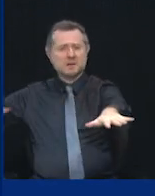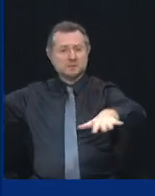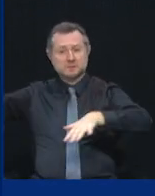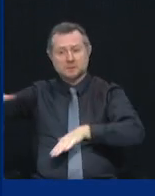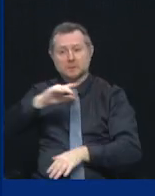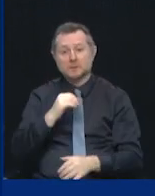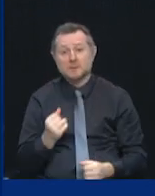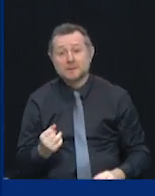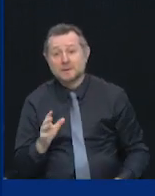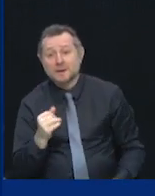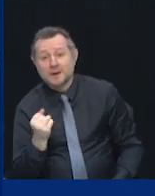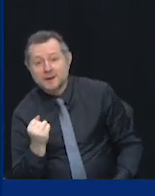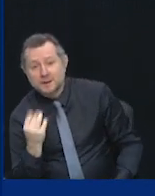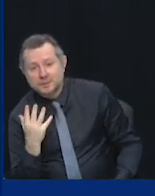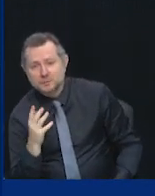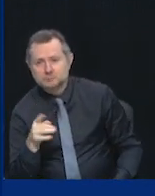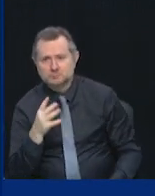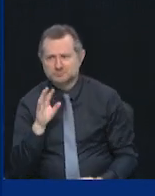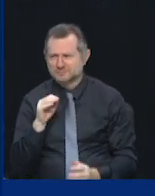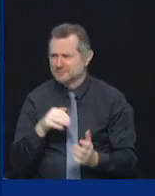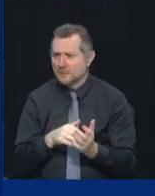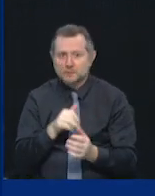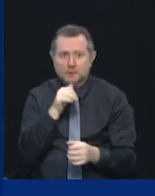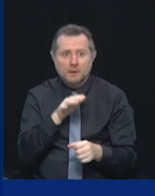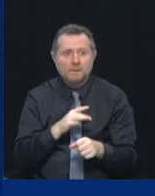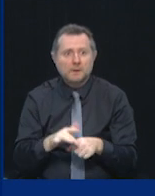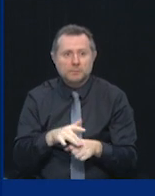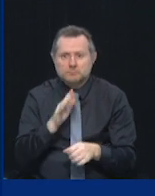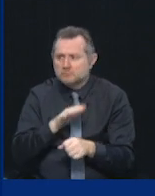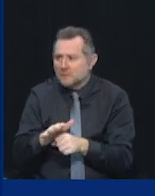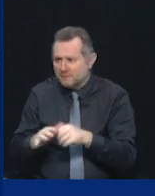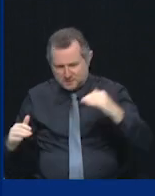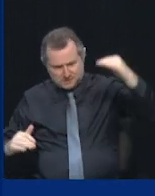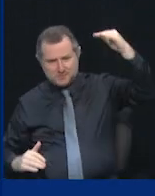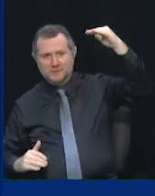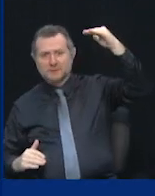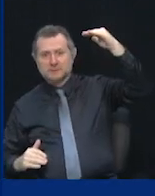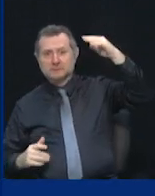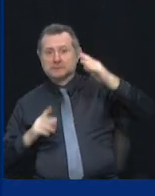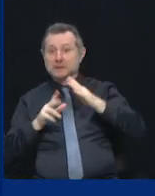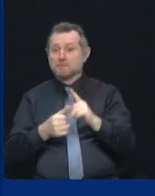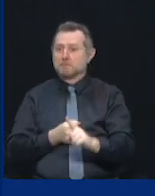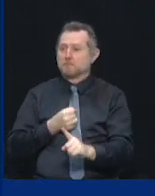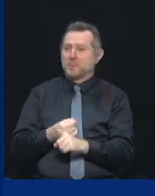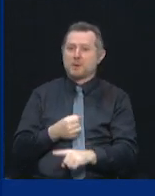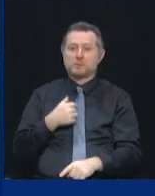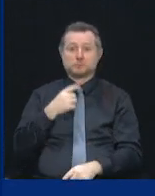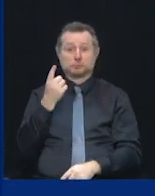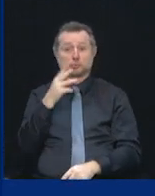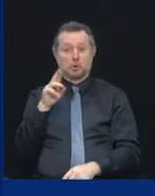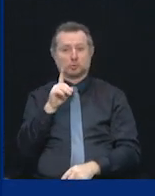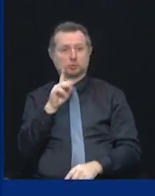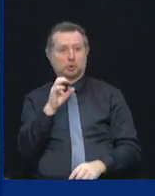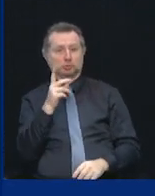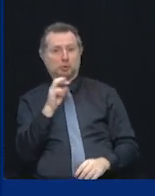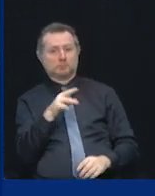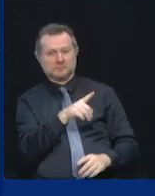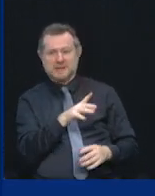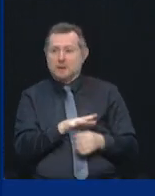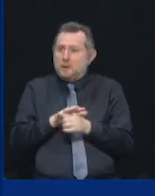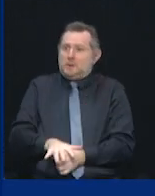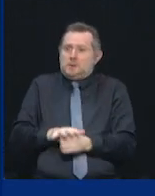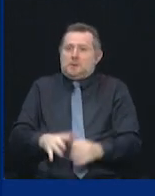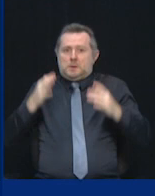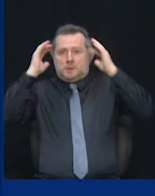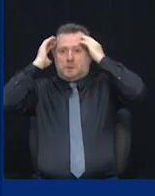state. That's what aged Dr. Zucker and myself. But